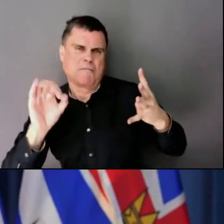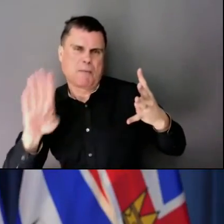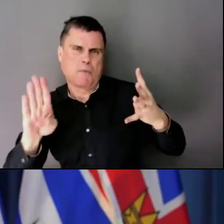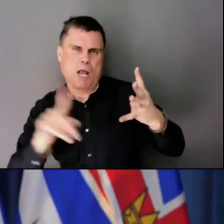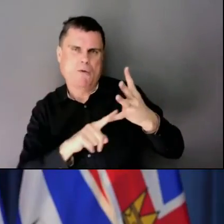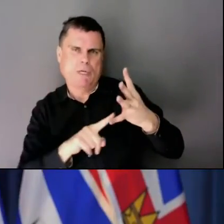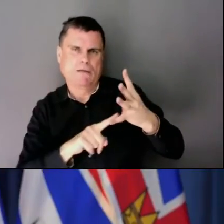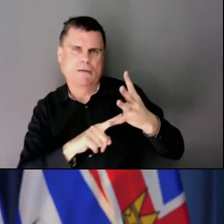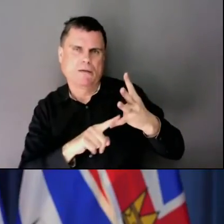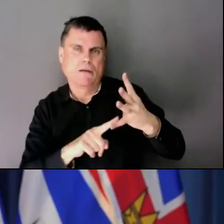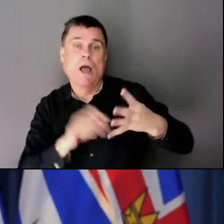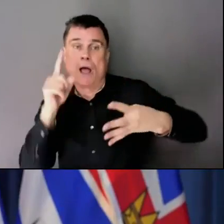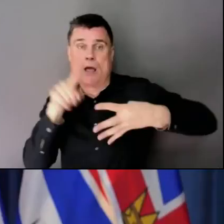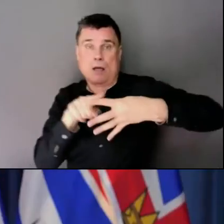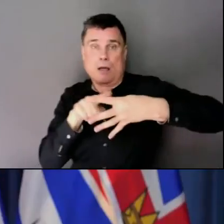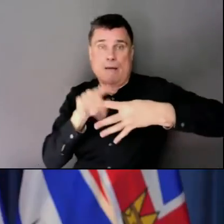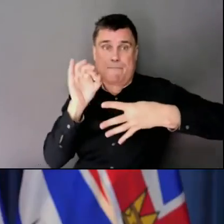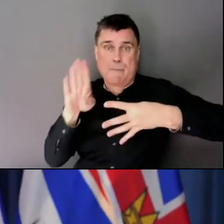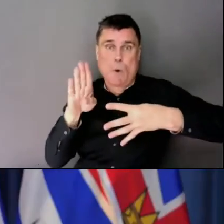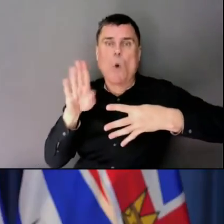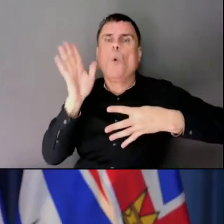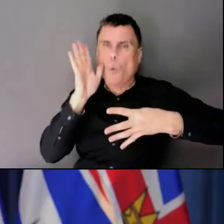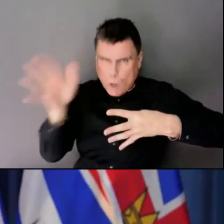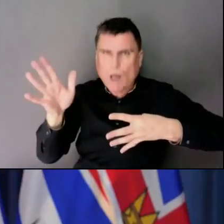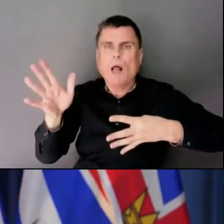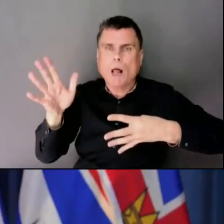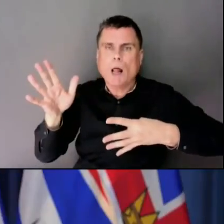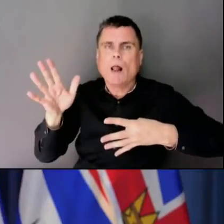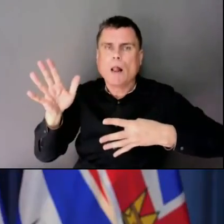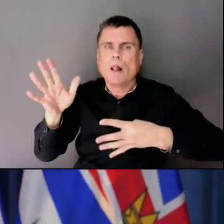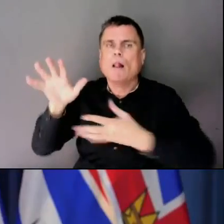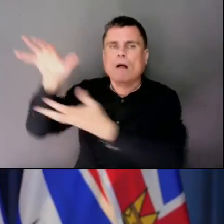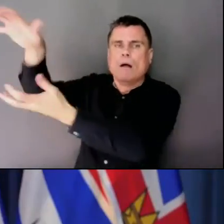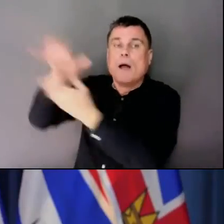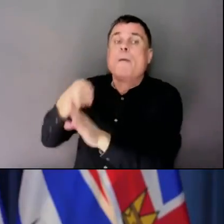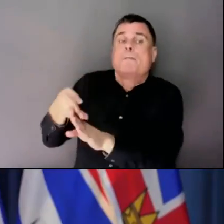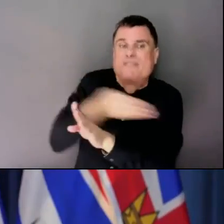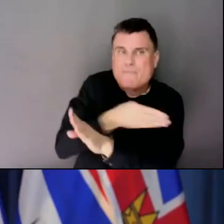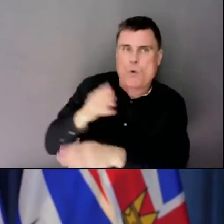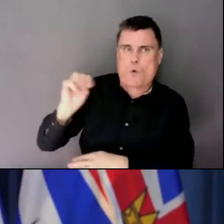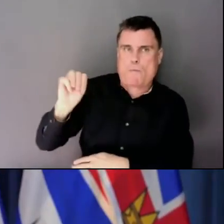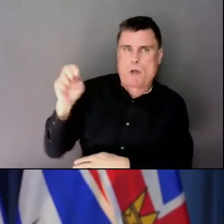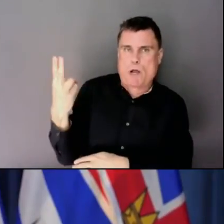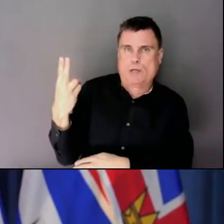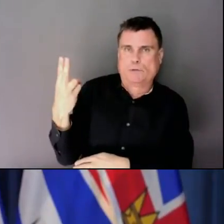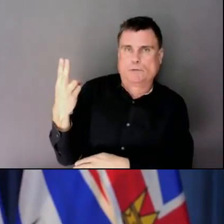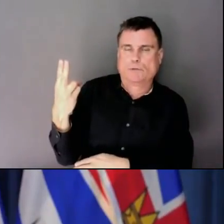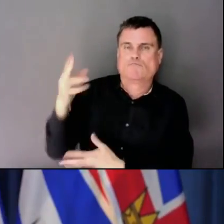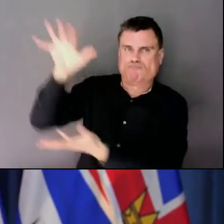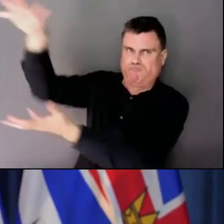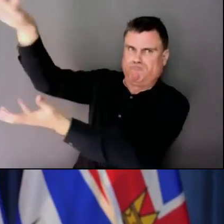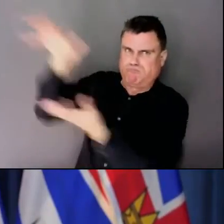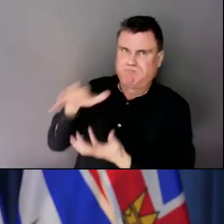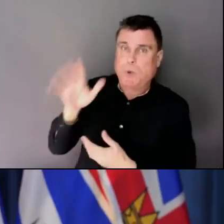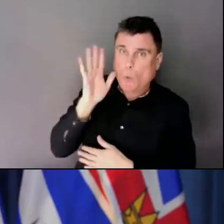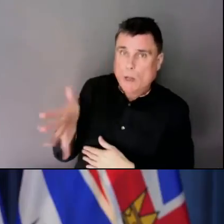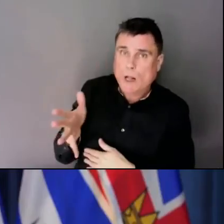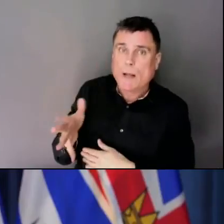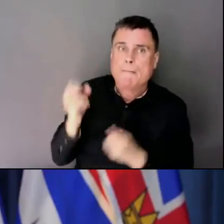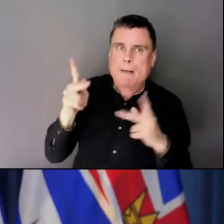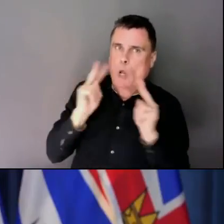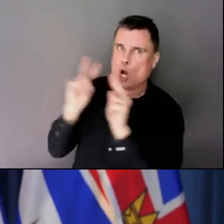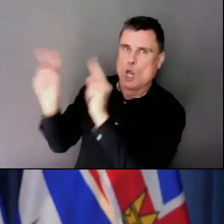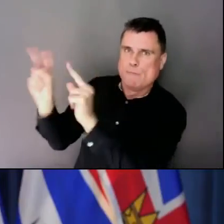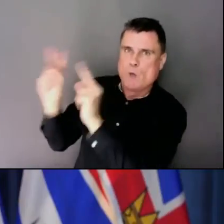end of March. So we will have a lot of vaccine and a lot of anxious people looking forward to getting those immunizations, and